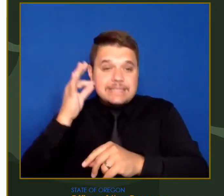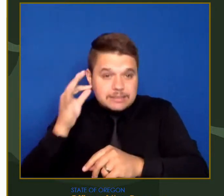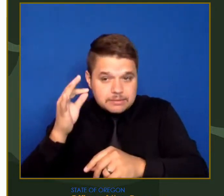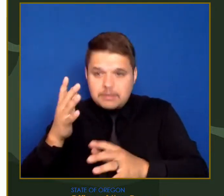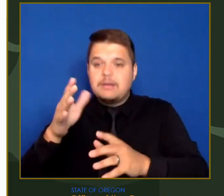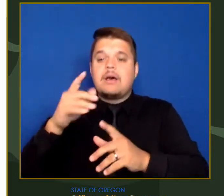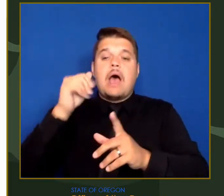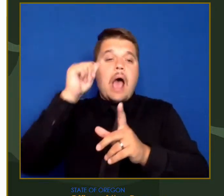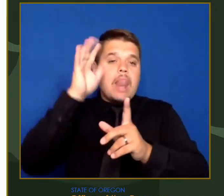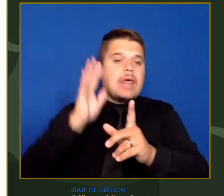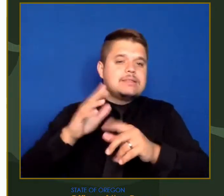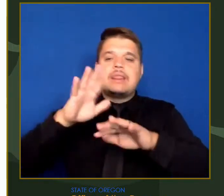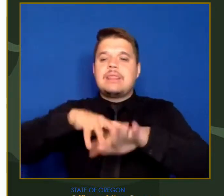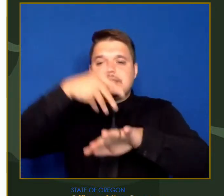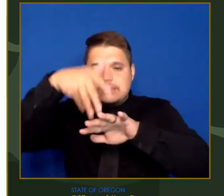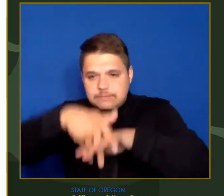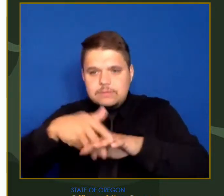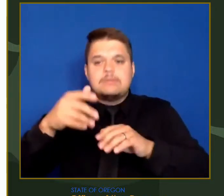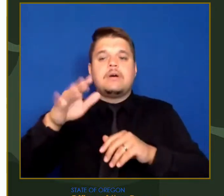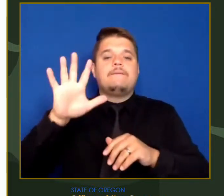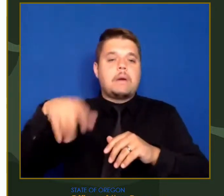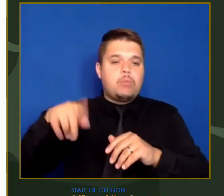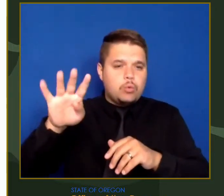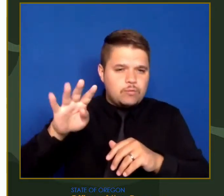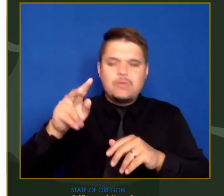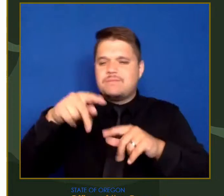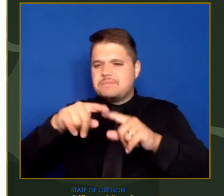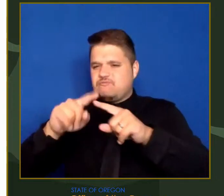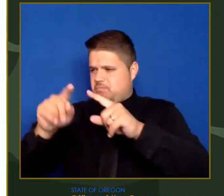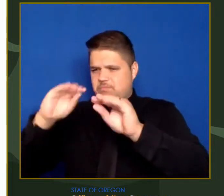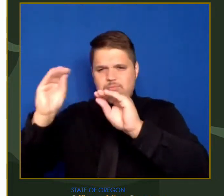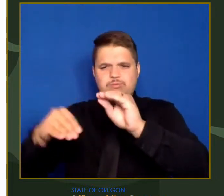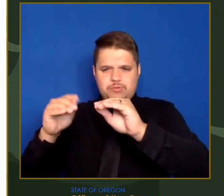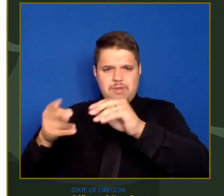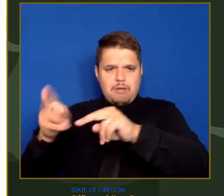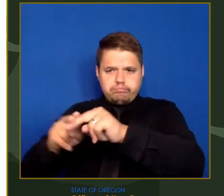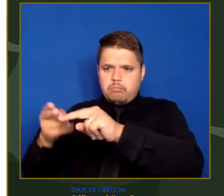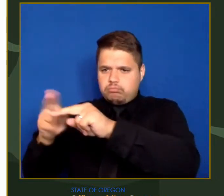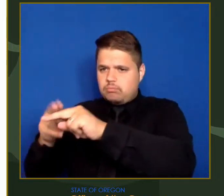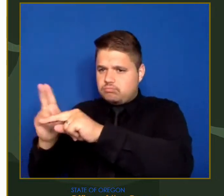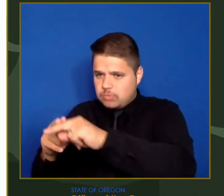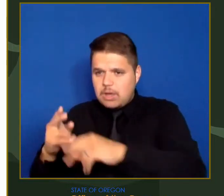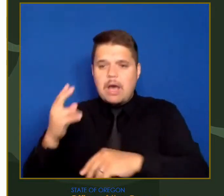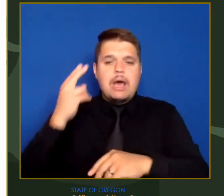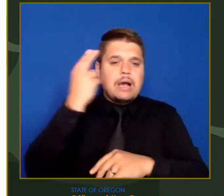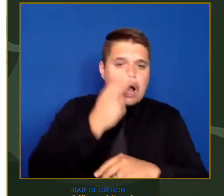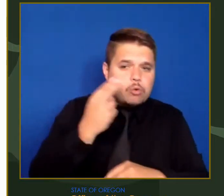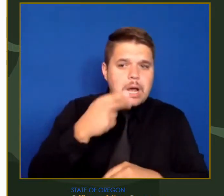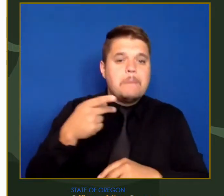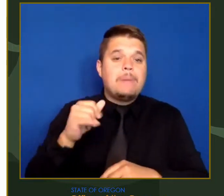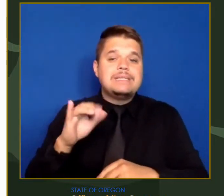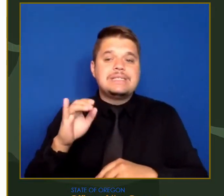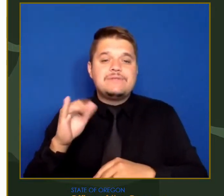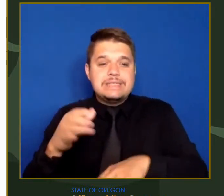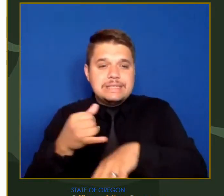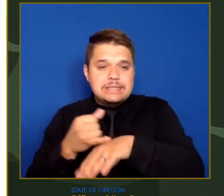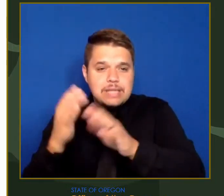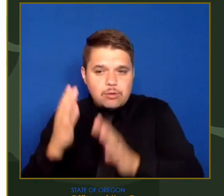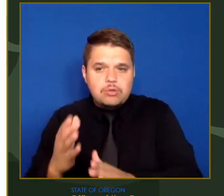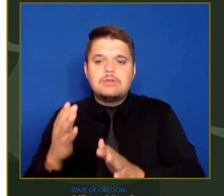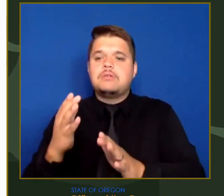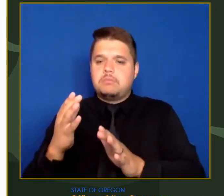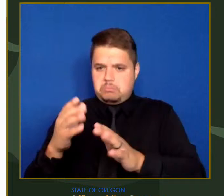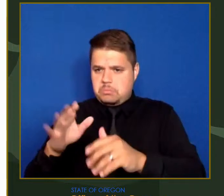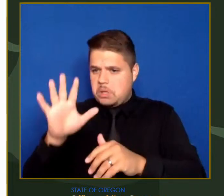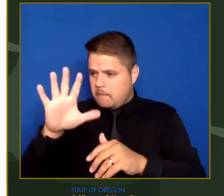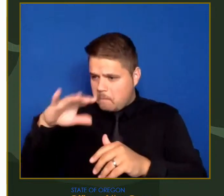increased 5.2%. Vaccinations among Native Hawaiian Pacific Islander communities increased 5%, while vaccinations among